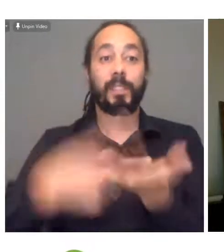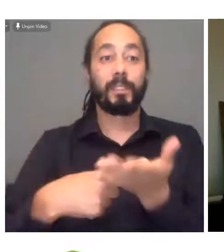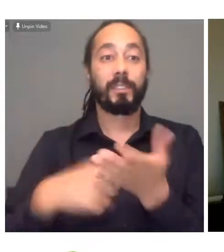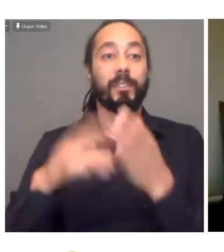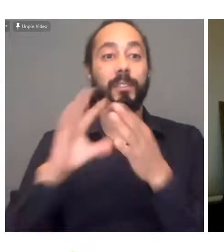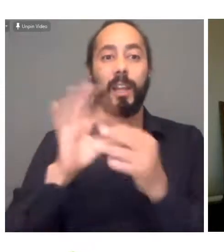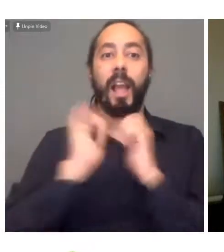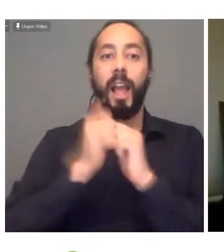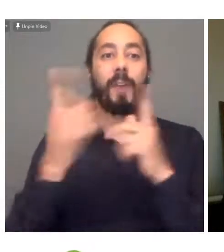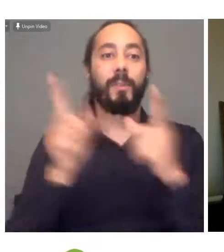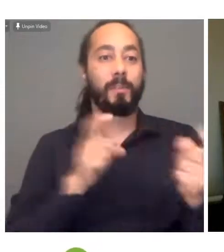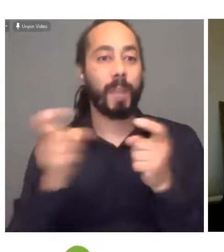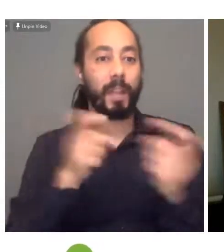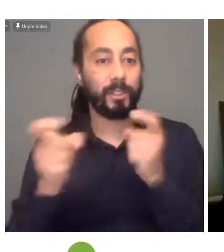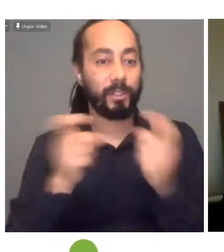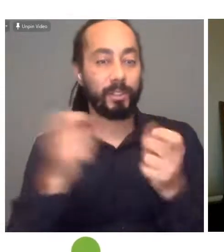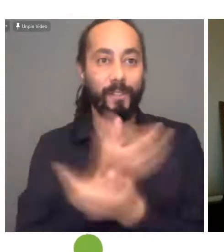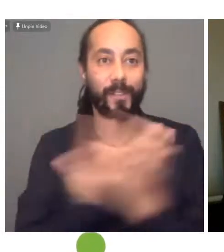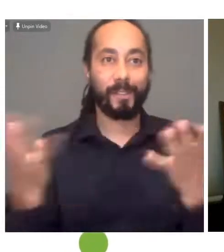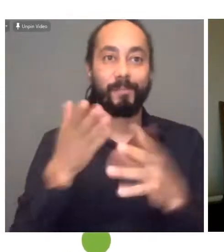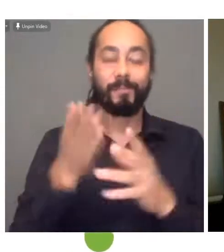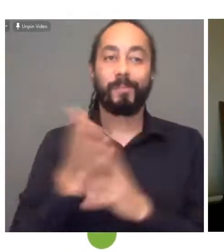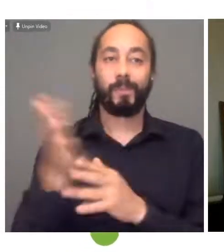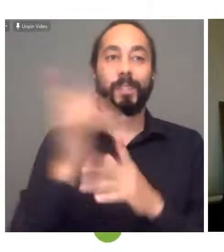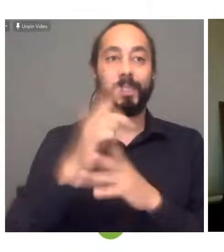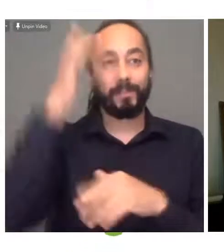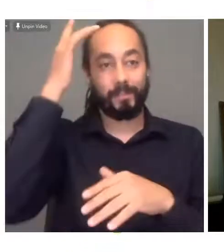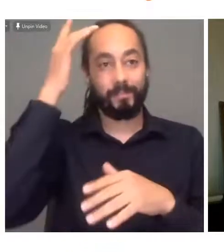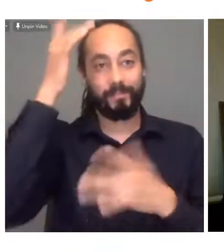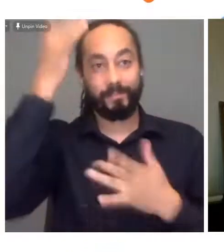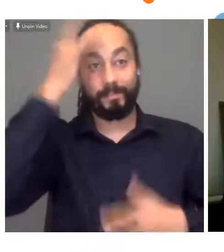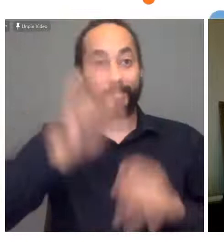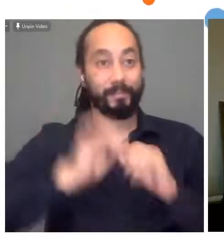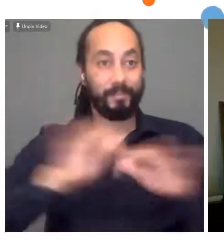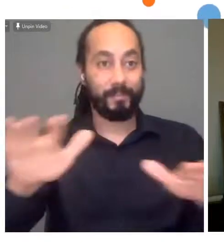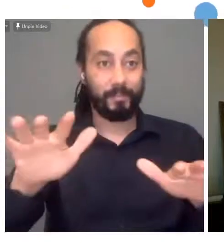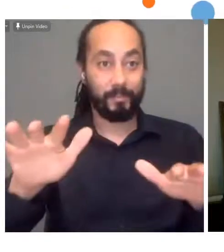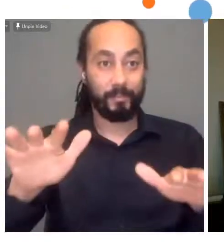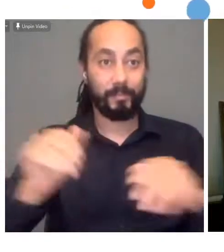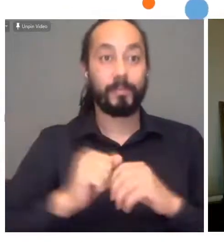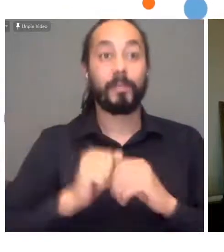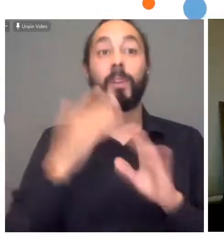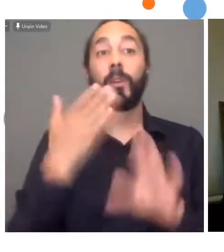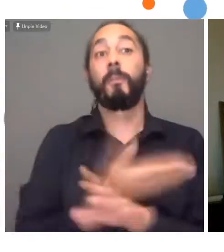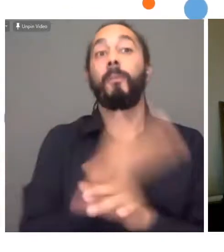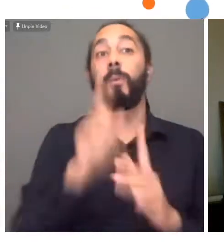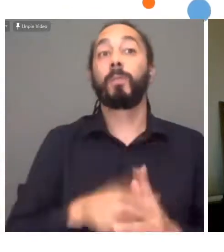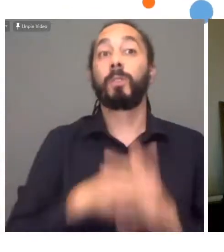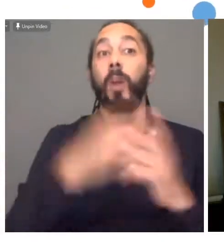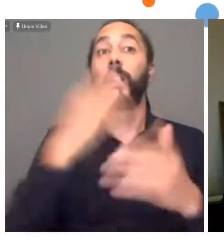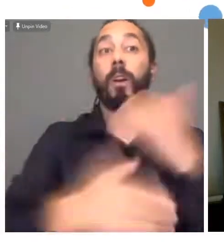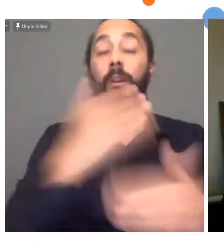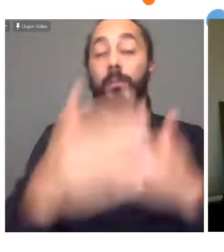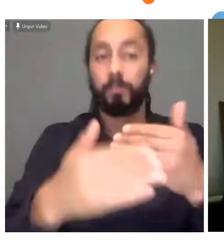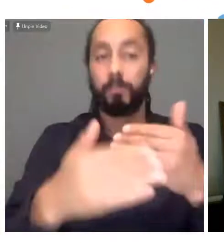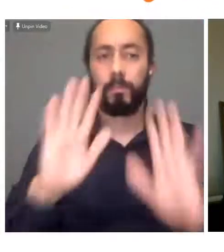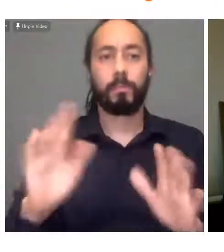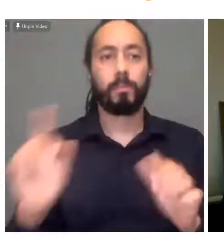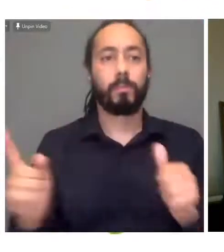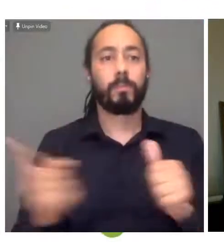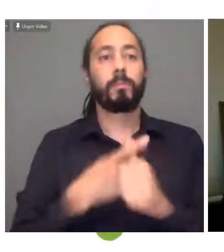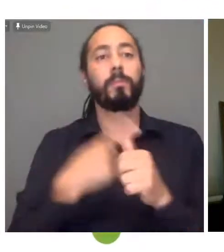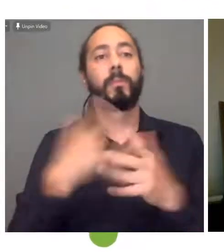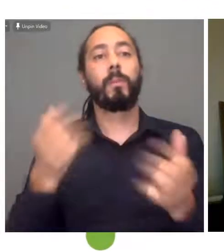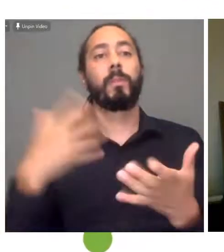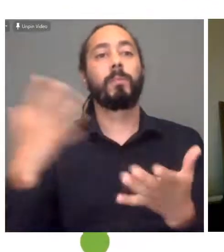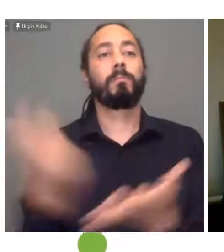Wonderful to have all of you with us. Before we get started, I would like to take a moment